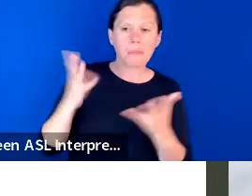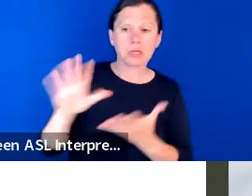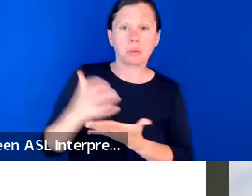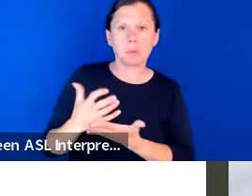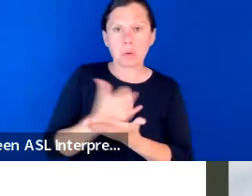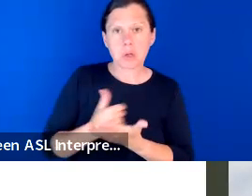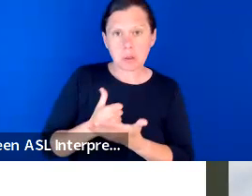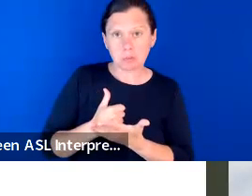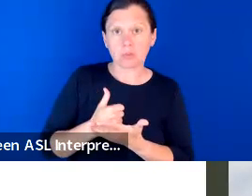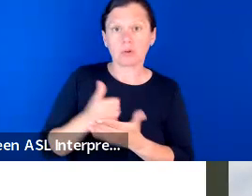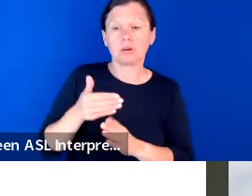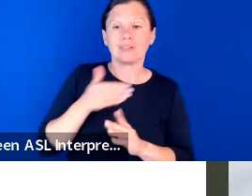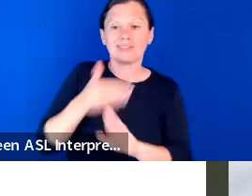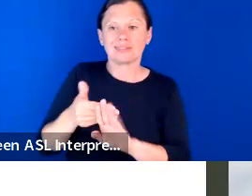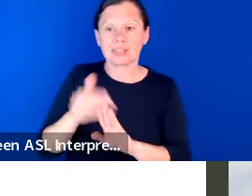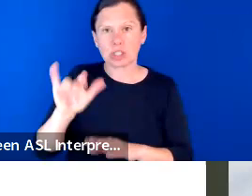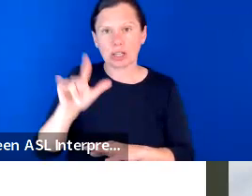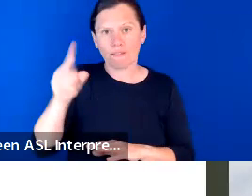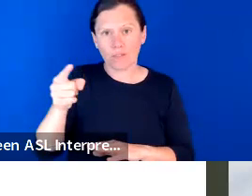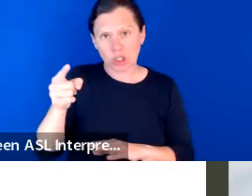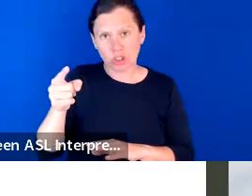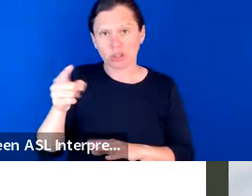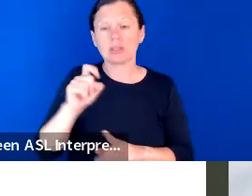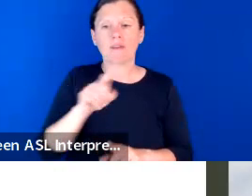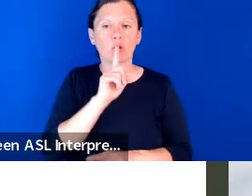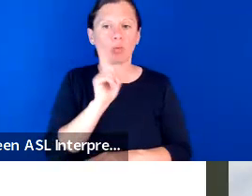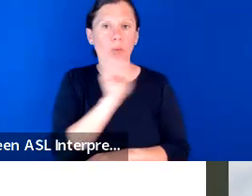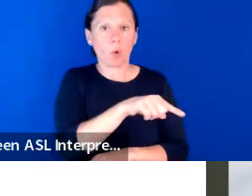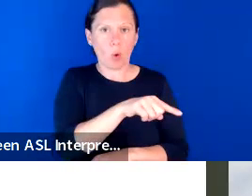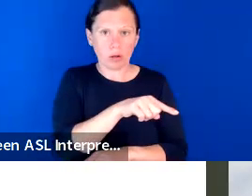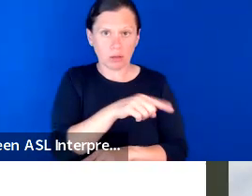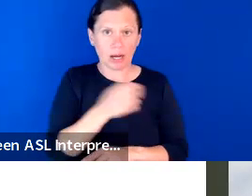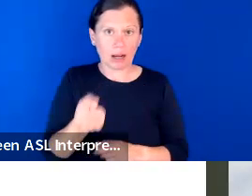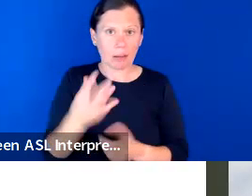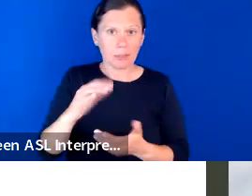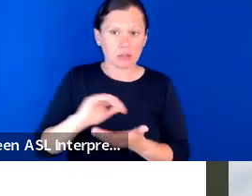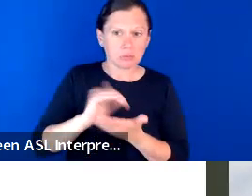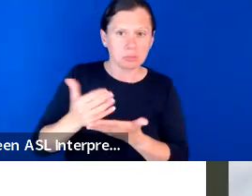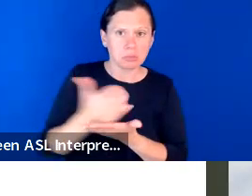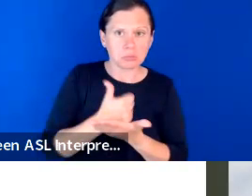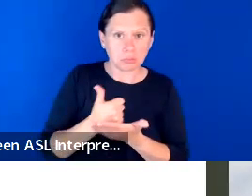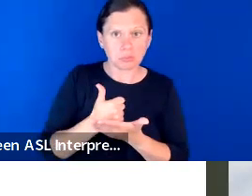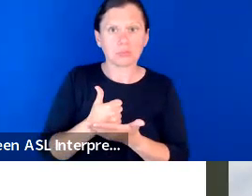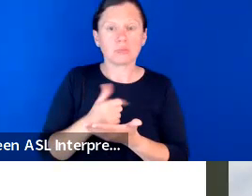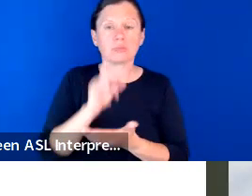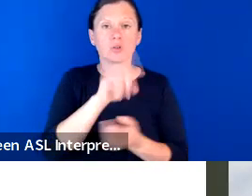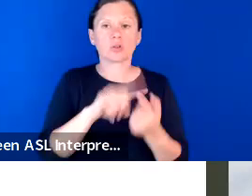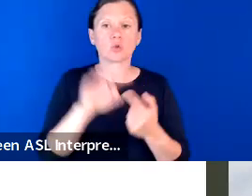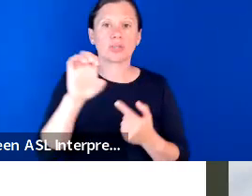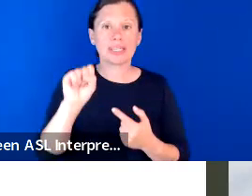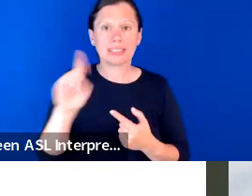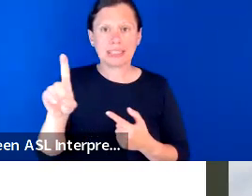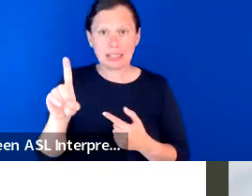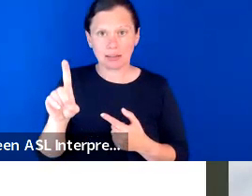wages and remit employee premiums to the Employment Security Department starting in October of 2023. Employers